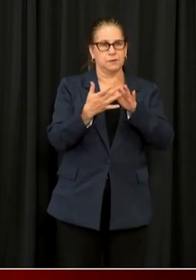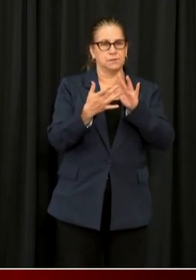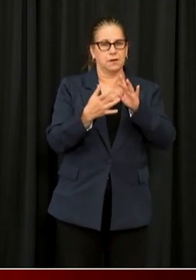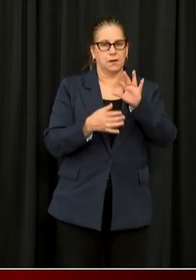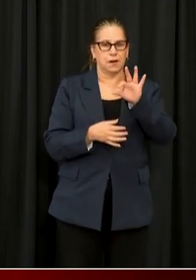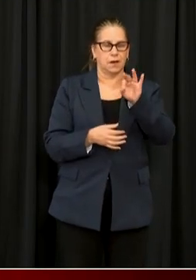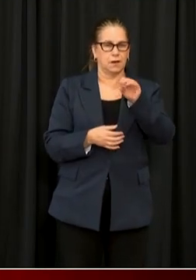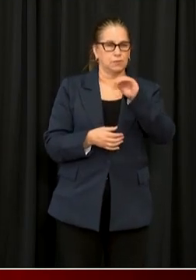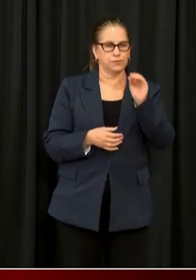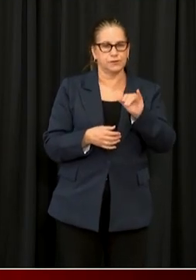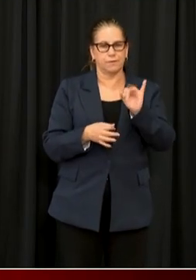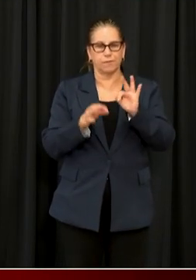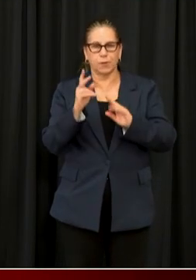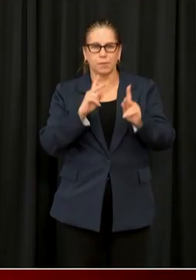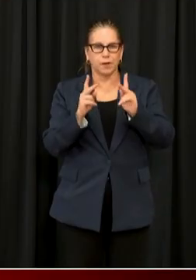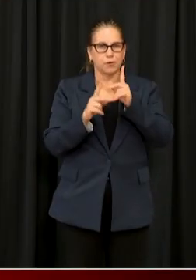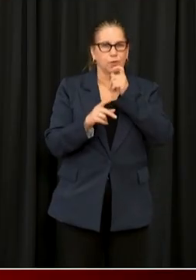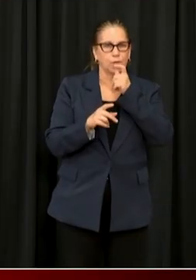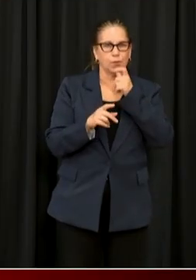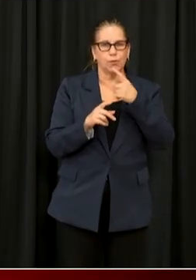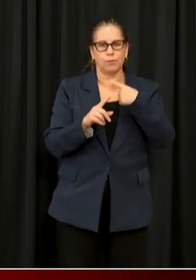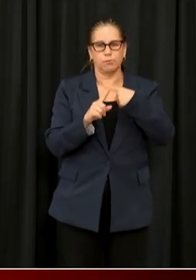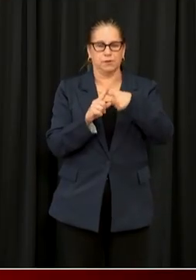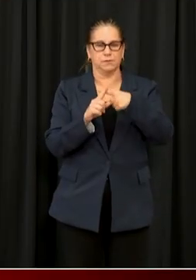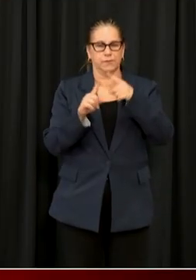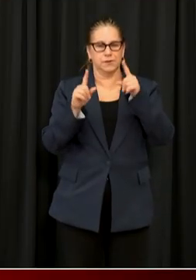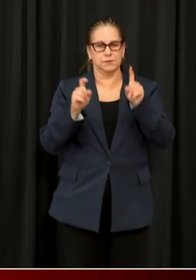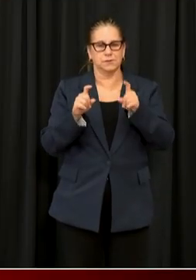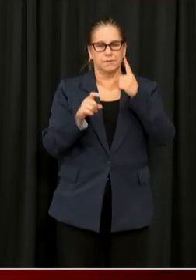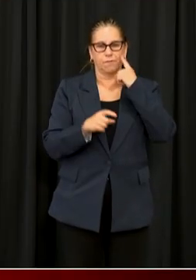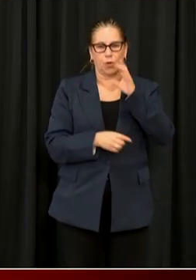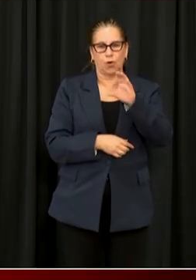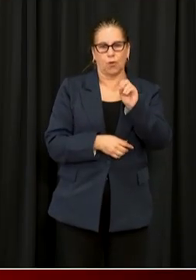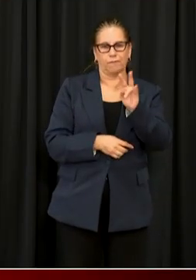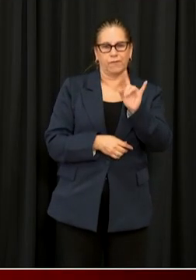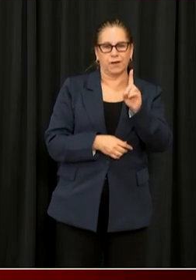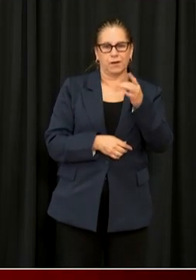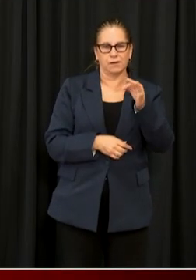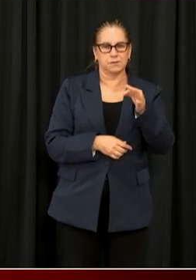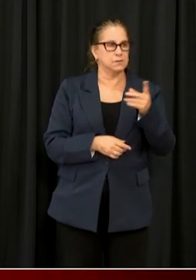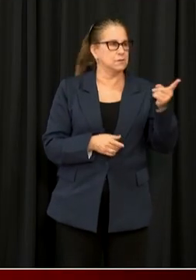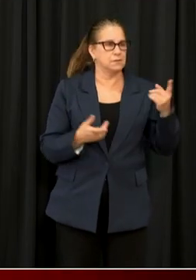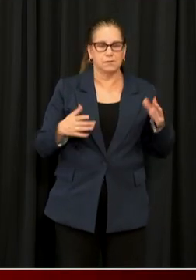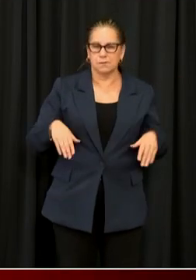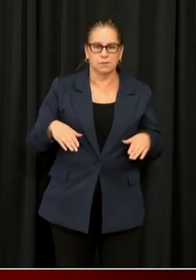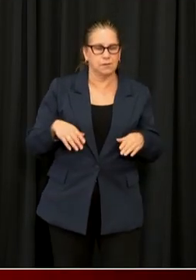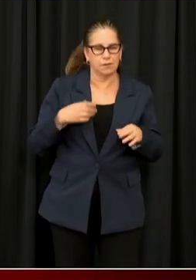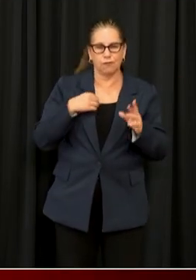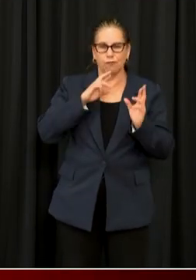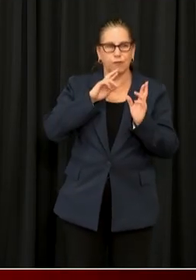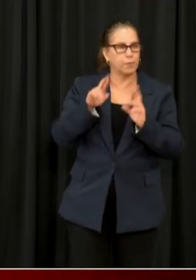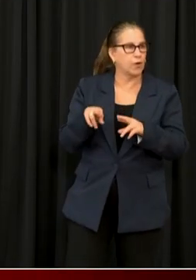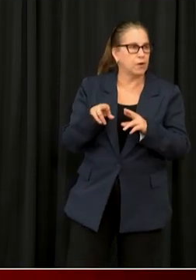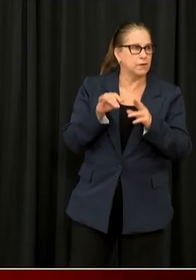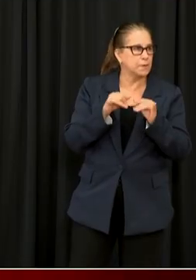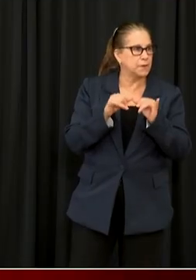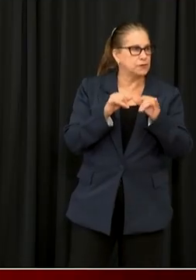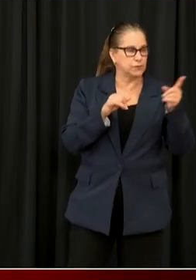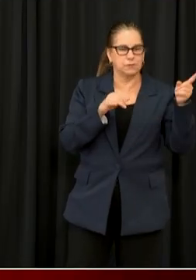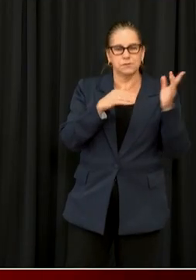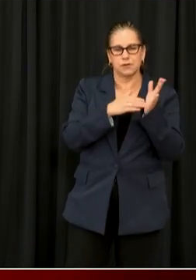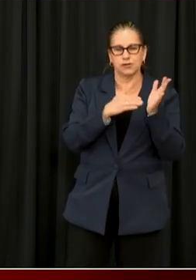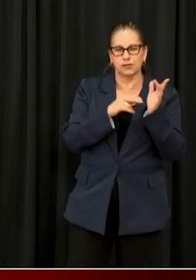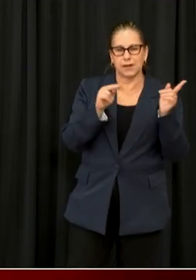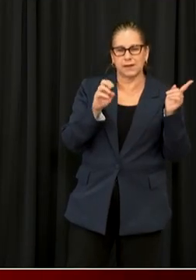So the reason why we're not reporting out on the metric today is because we're switching data systems and the data